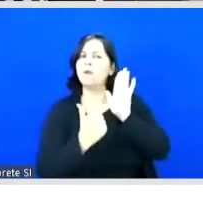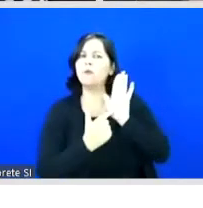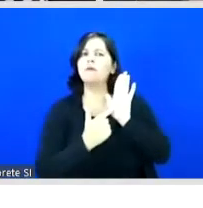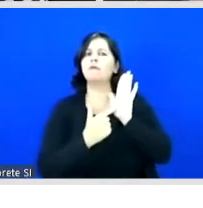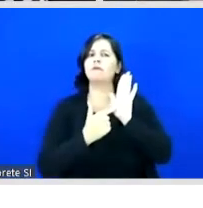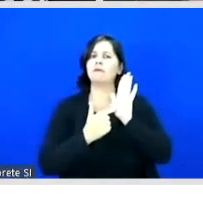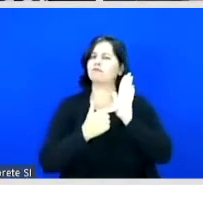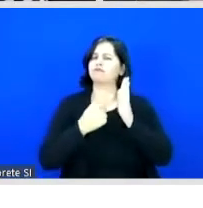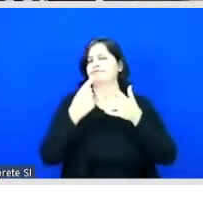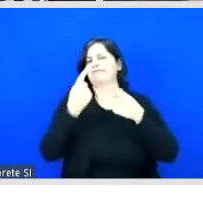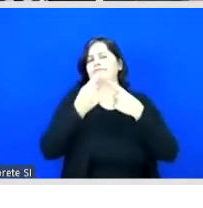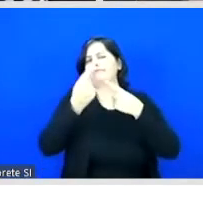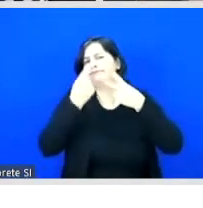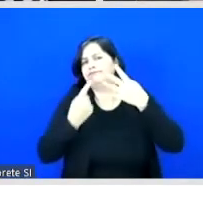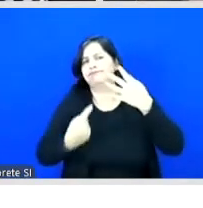much.